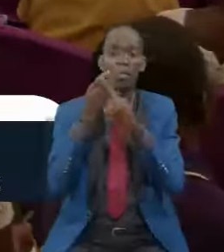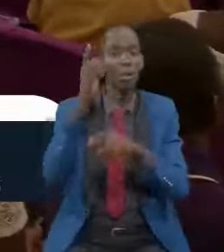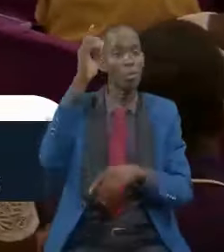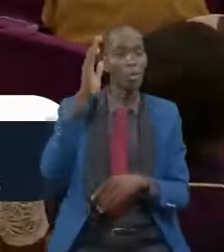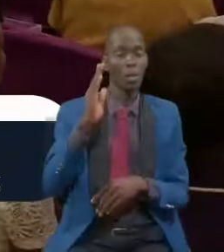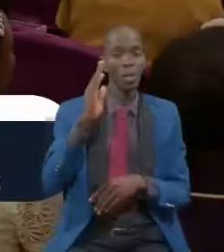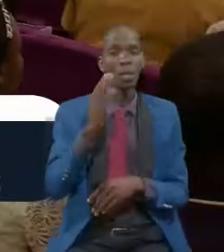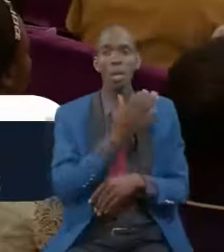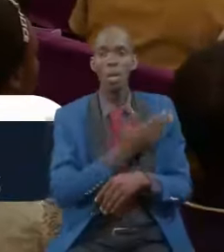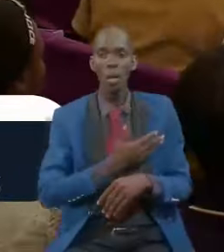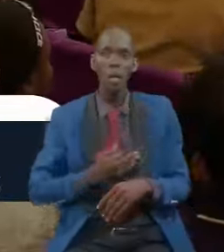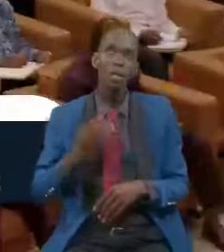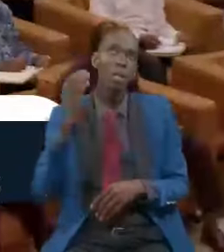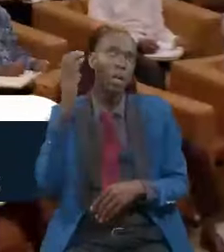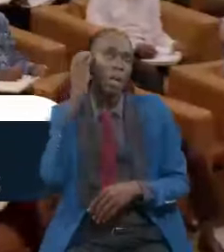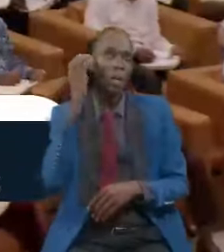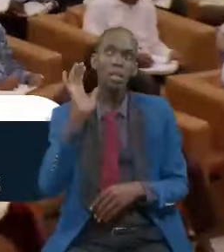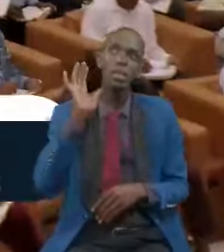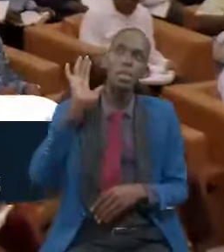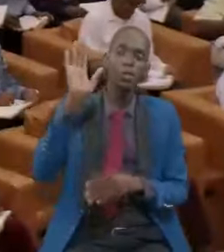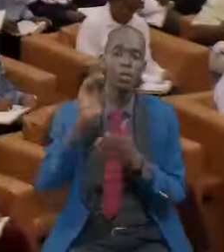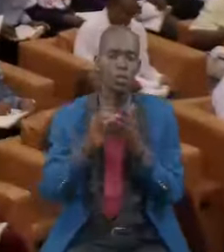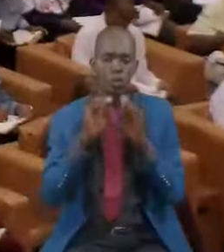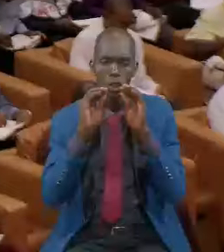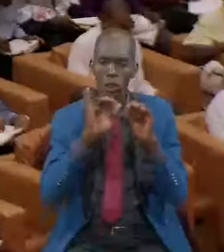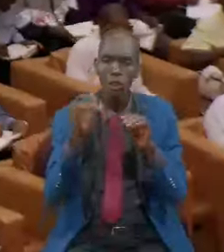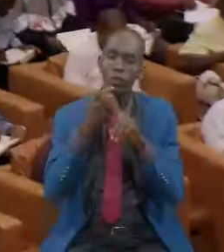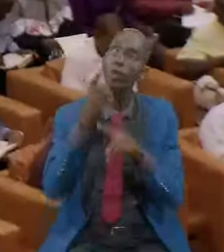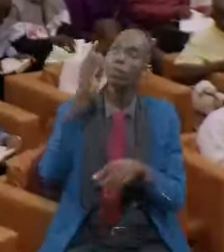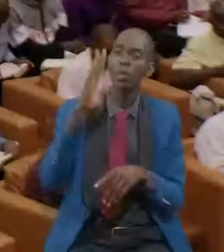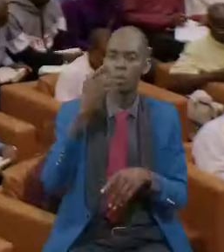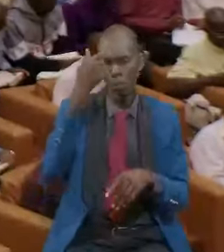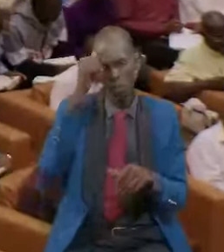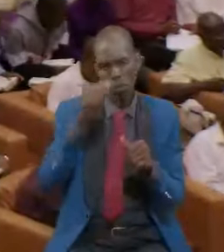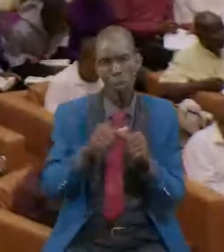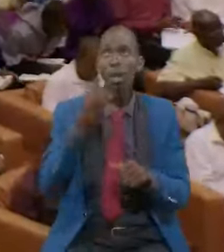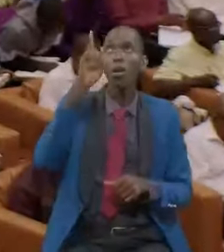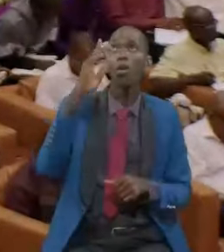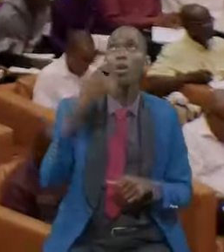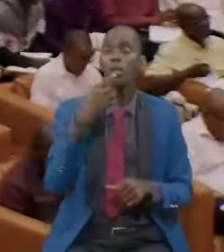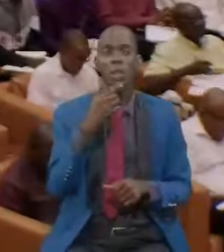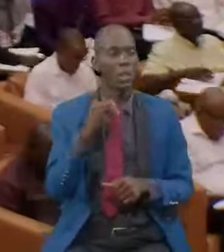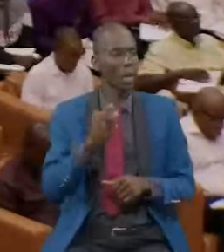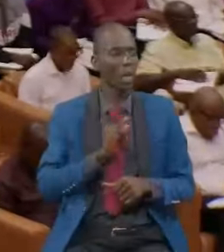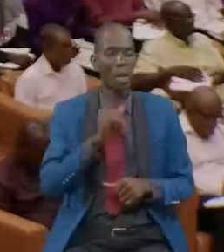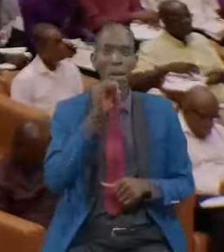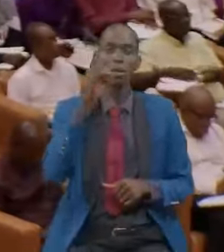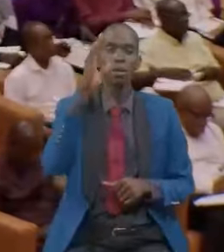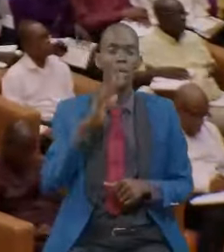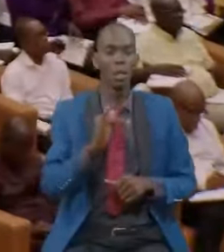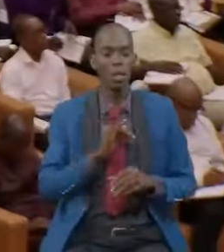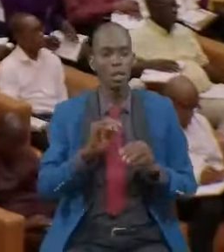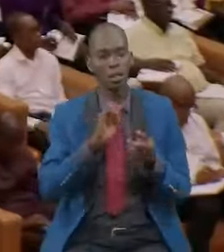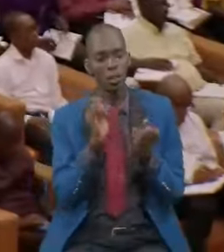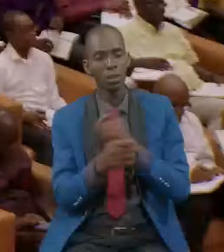gets his message from God, God says, I'm God, I change not. His standard does not change.